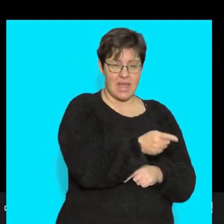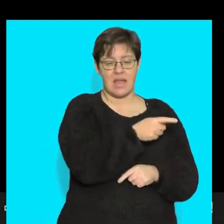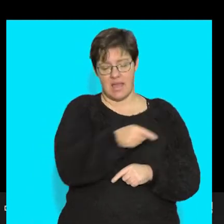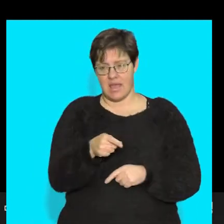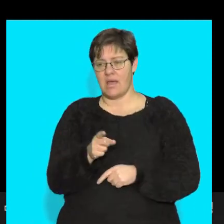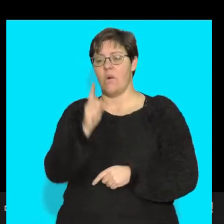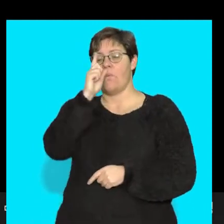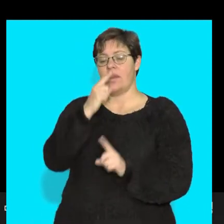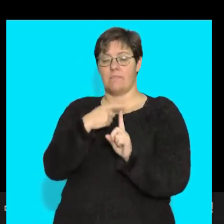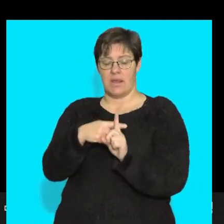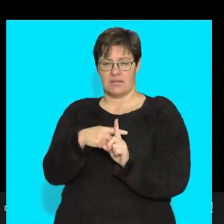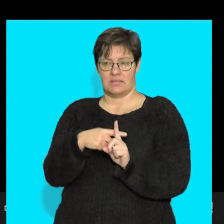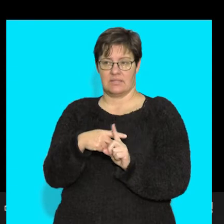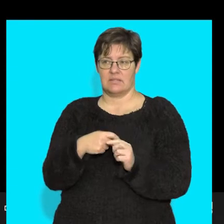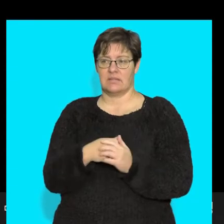plus